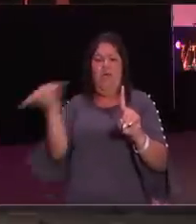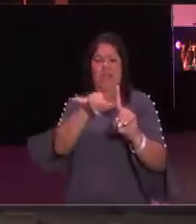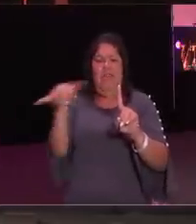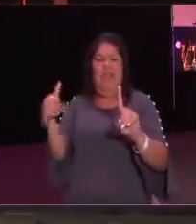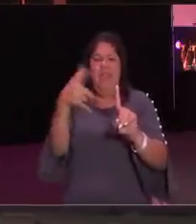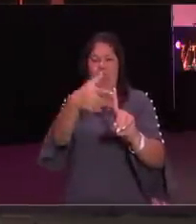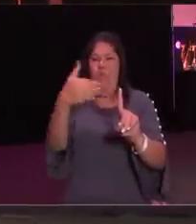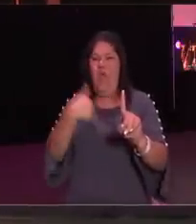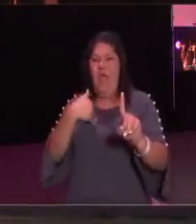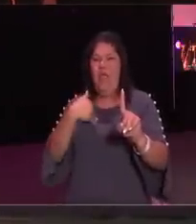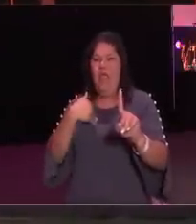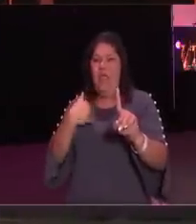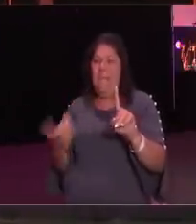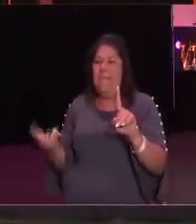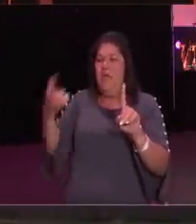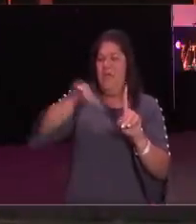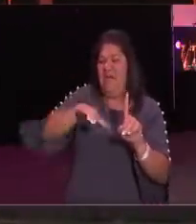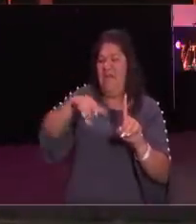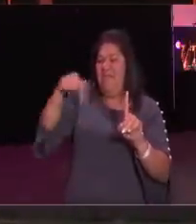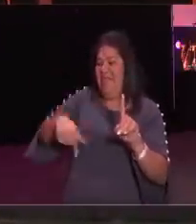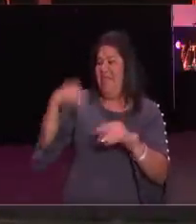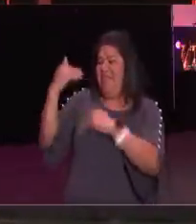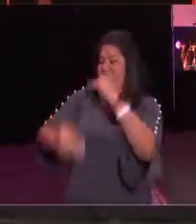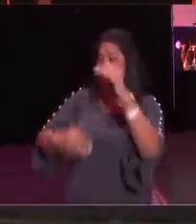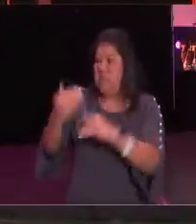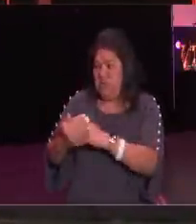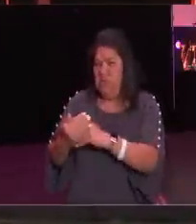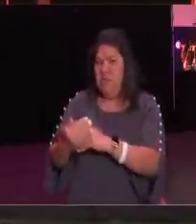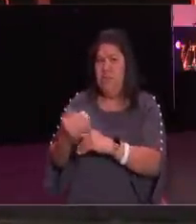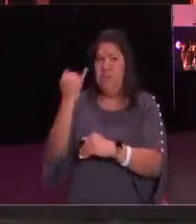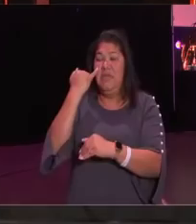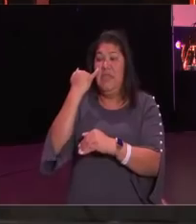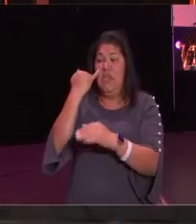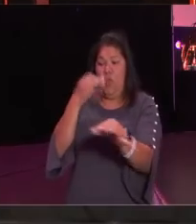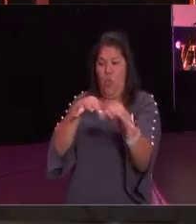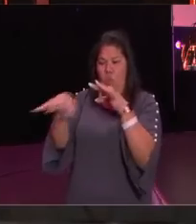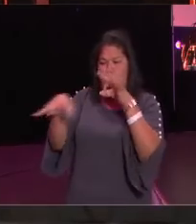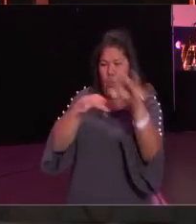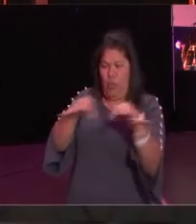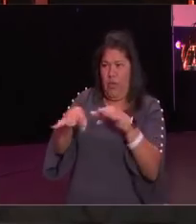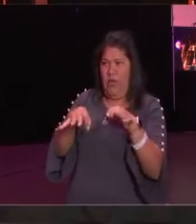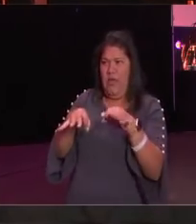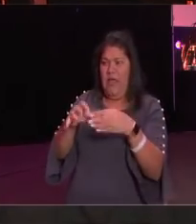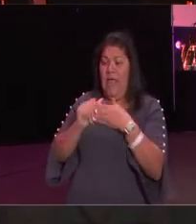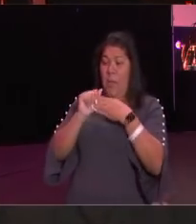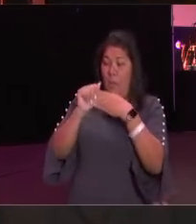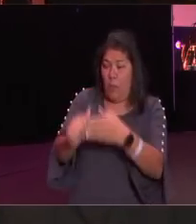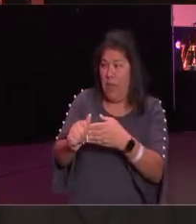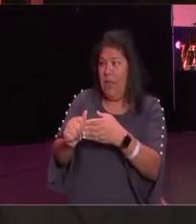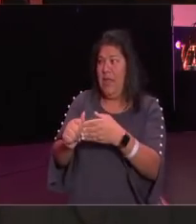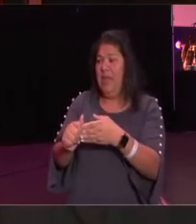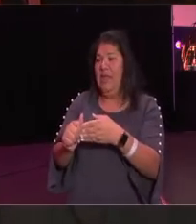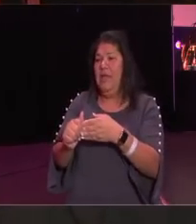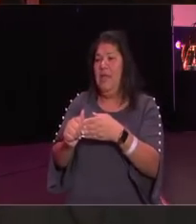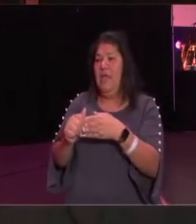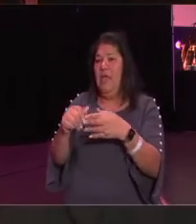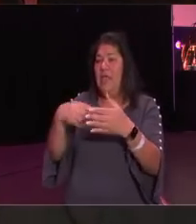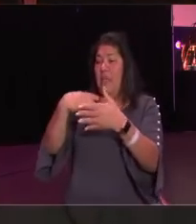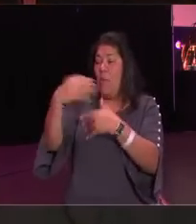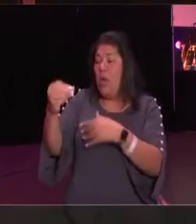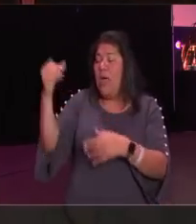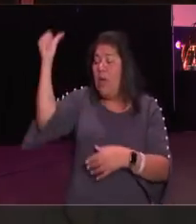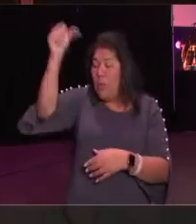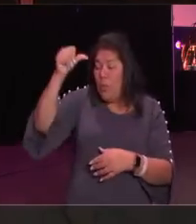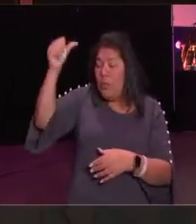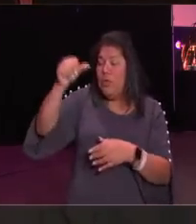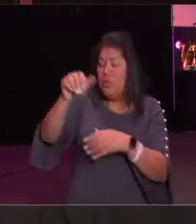you want. If we'll cover this generation, if we'll direct them, if we'll guide them, they'll go